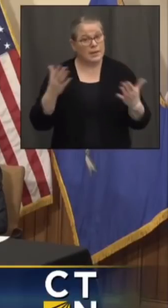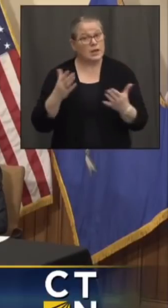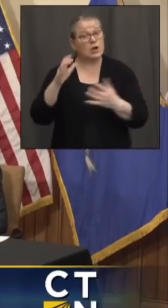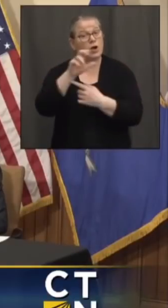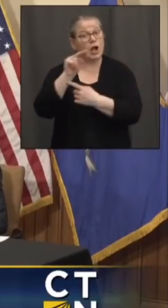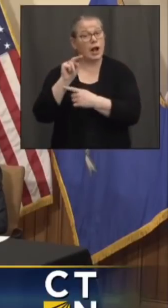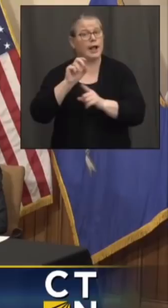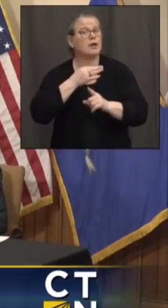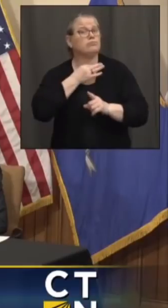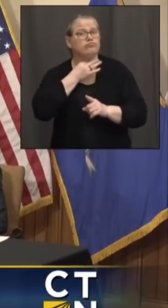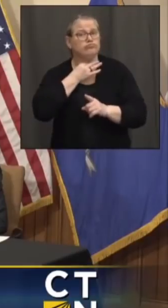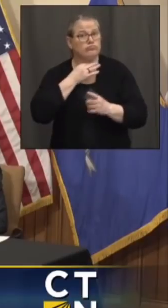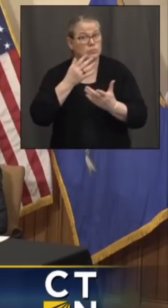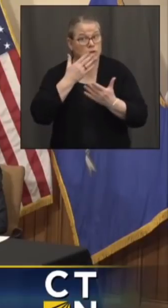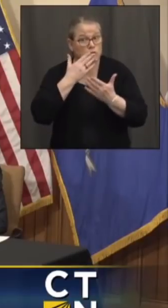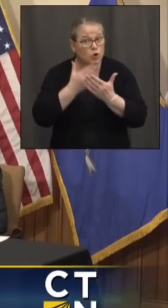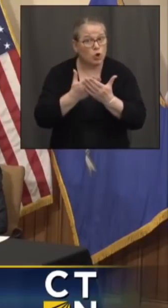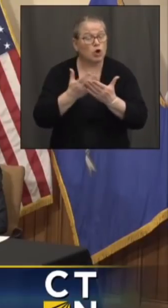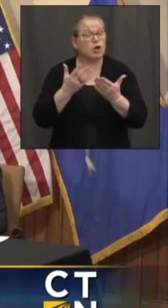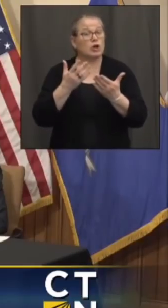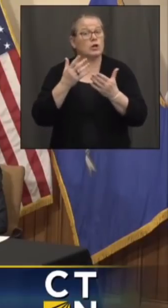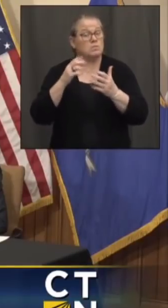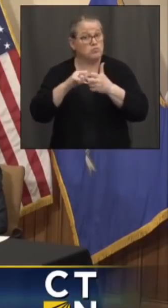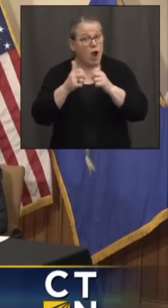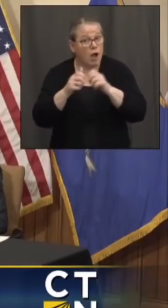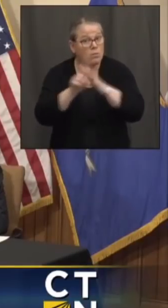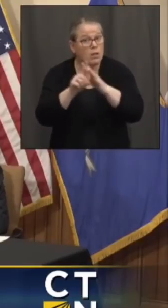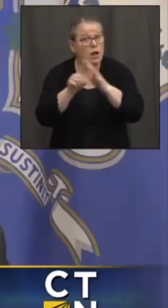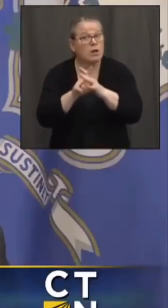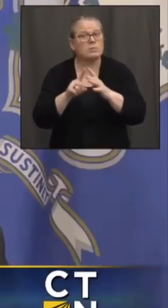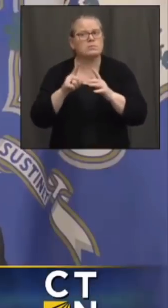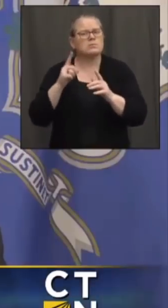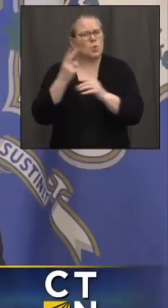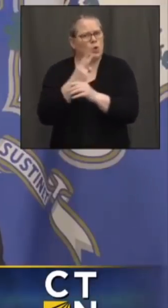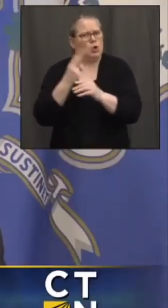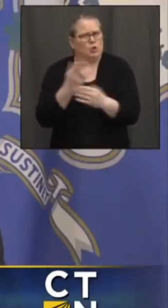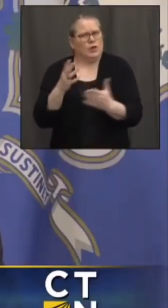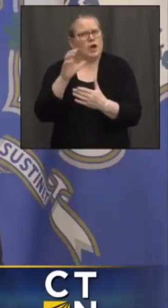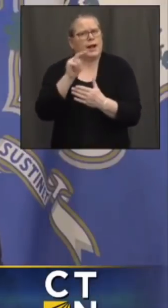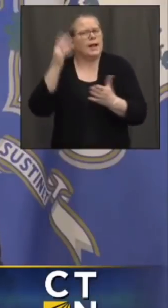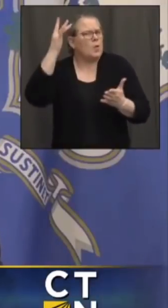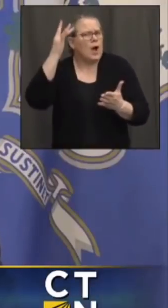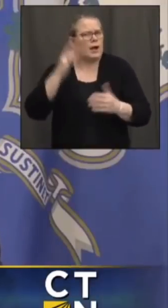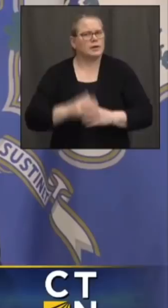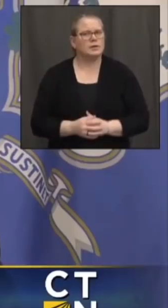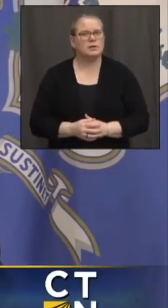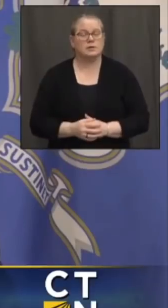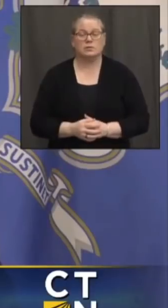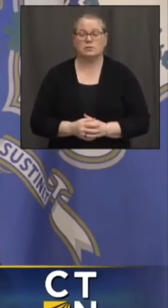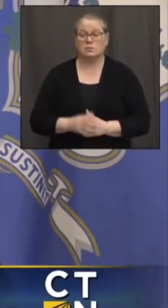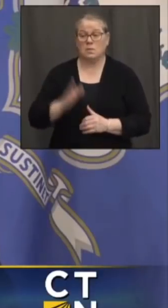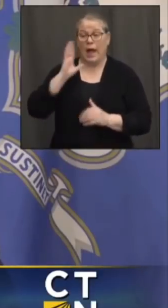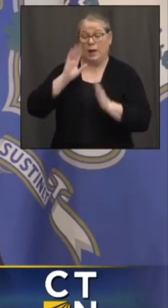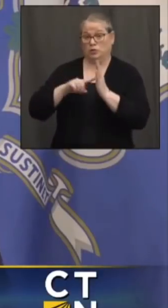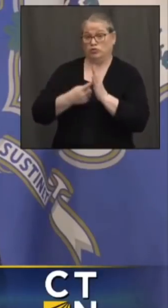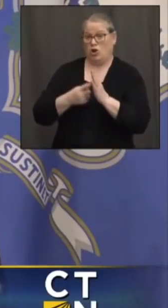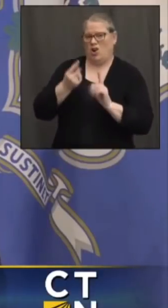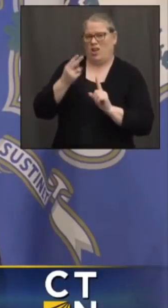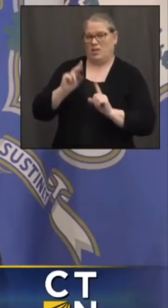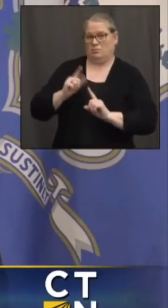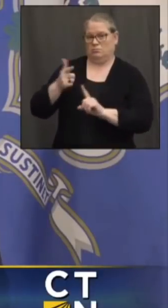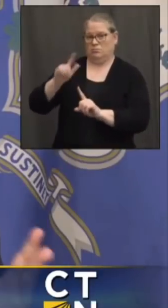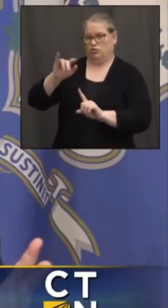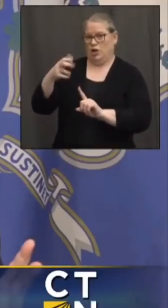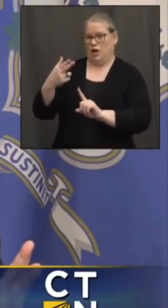issues are we seeing, and why are we still using it? Well, I'll start and then quickly pass the baton to Josh.